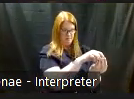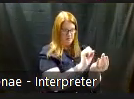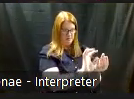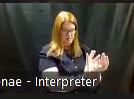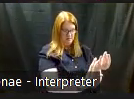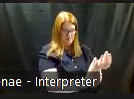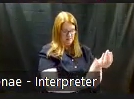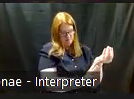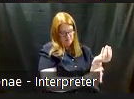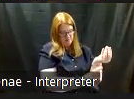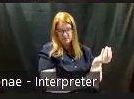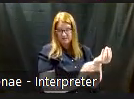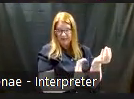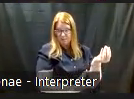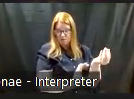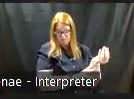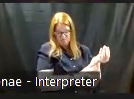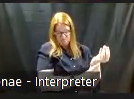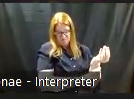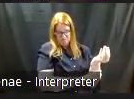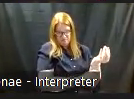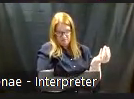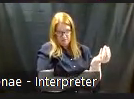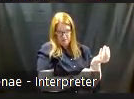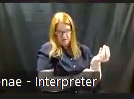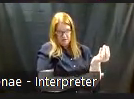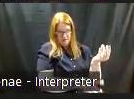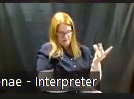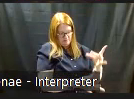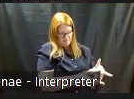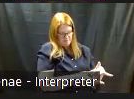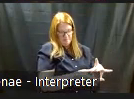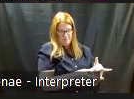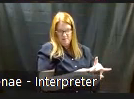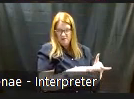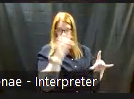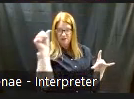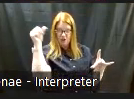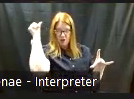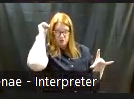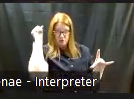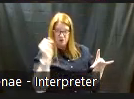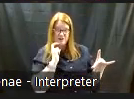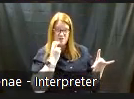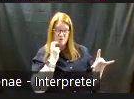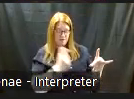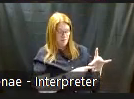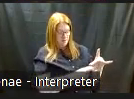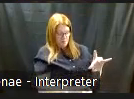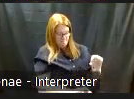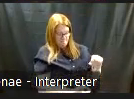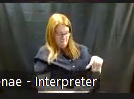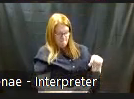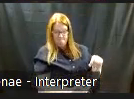at the bottom of the hair cells. The chemicals bind to the auditory nerve cells and create an electrical signal,